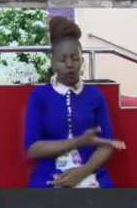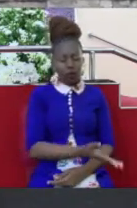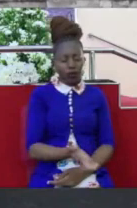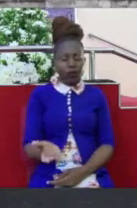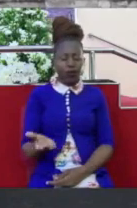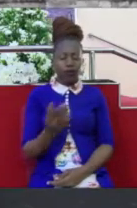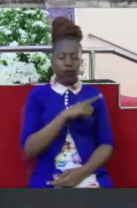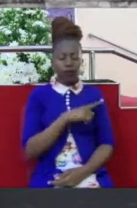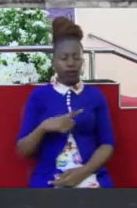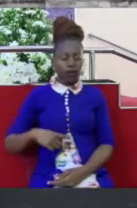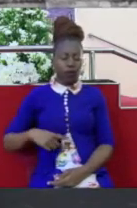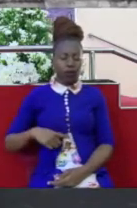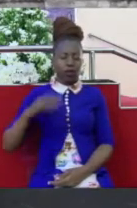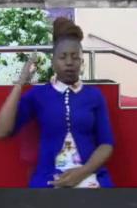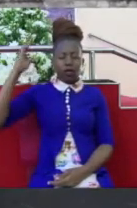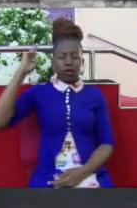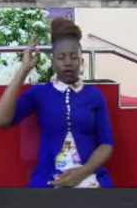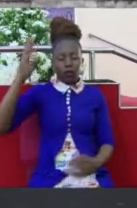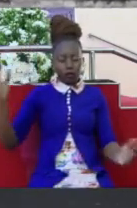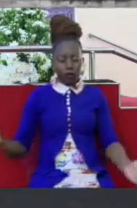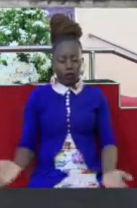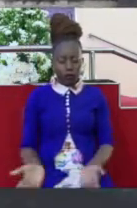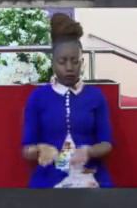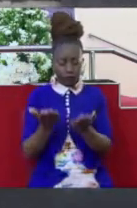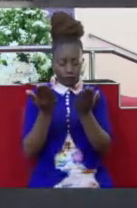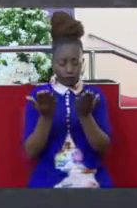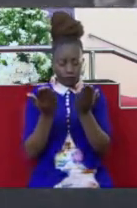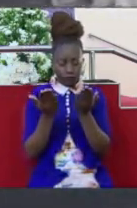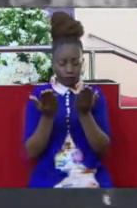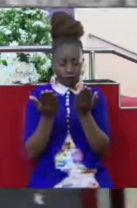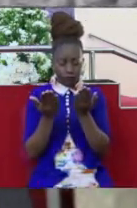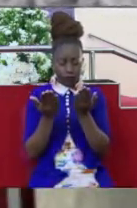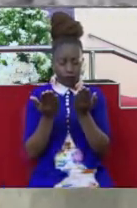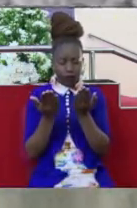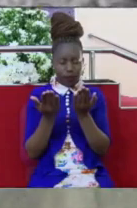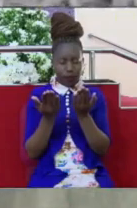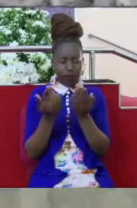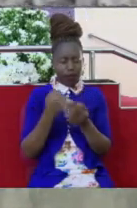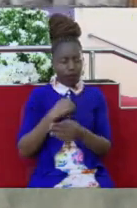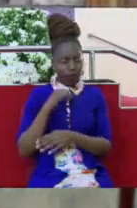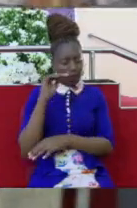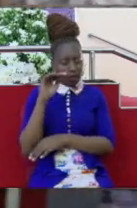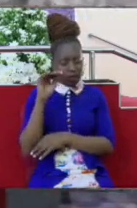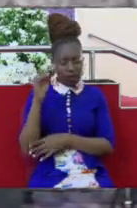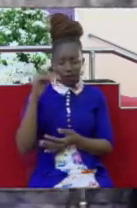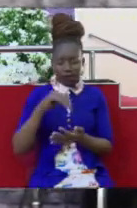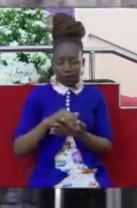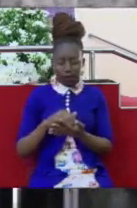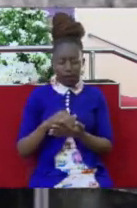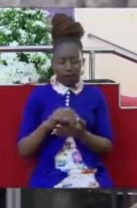time. I'm going to make this plea one more time. If you're sitting